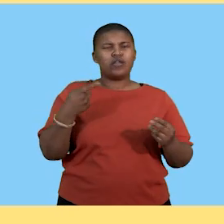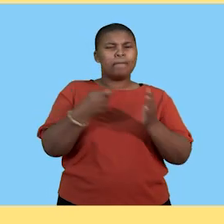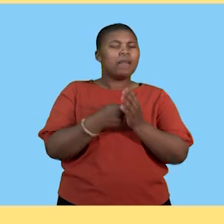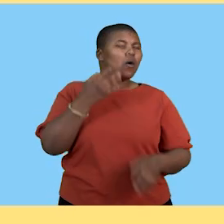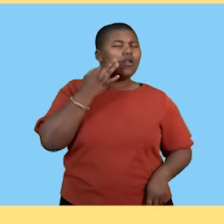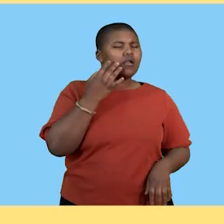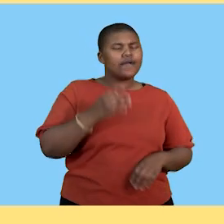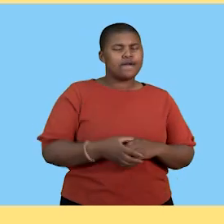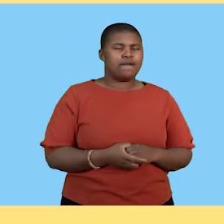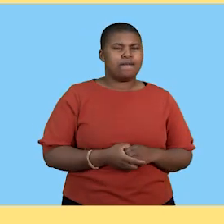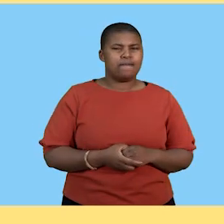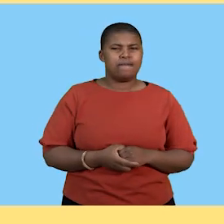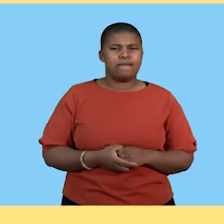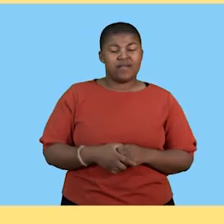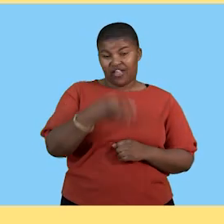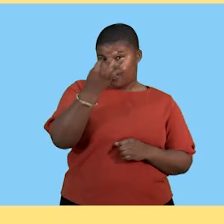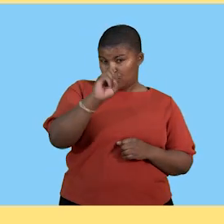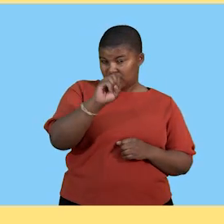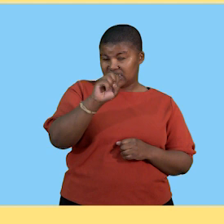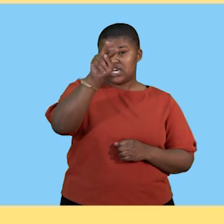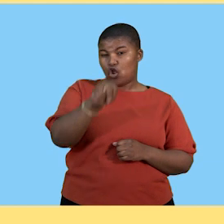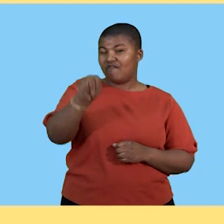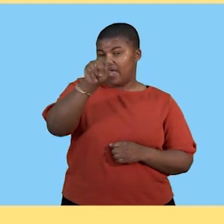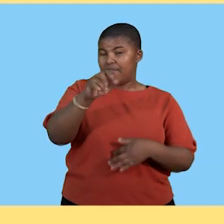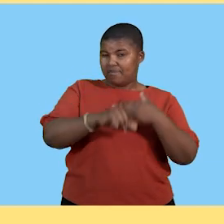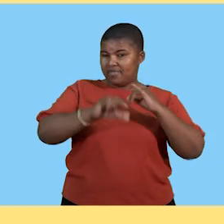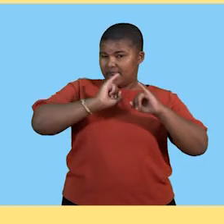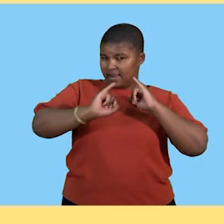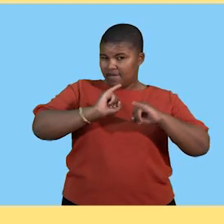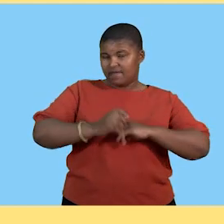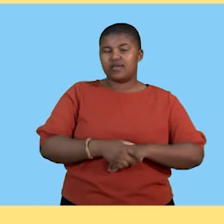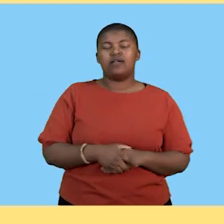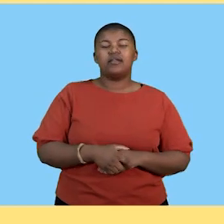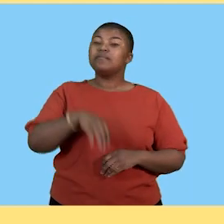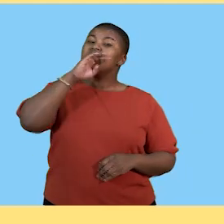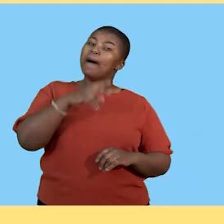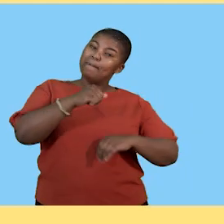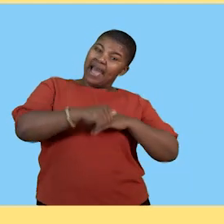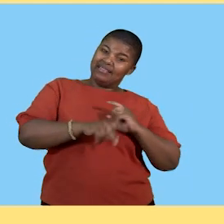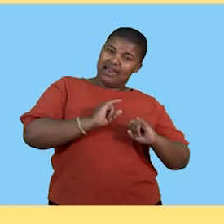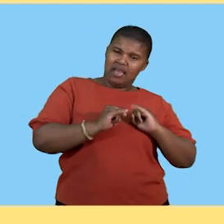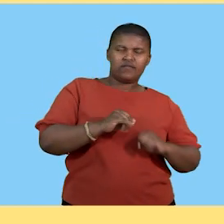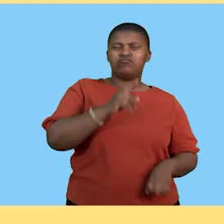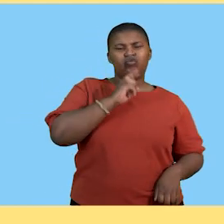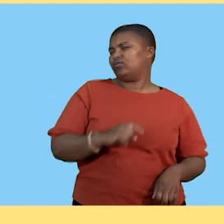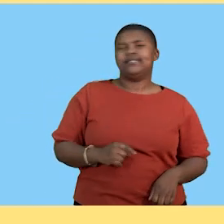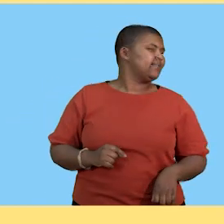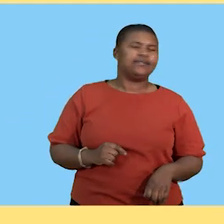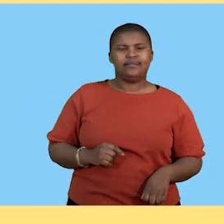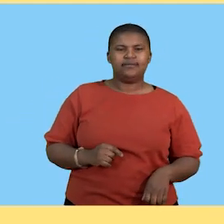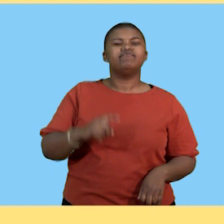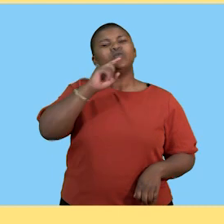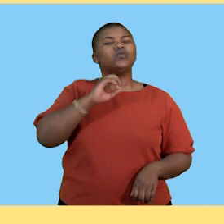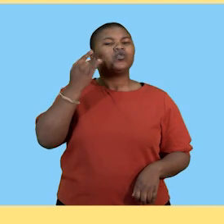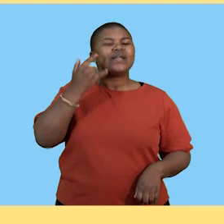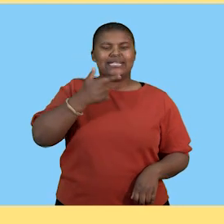it? When did we acquire it? 30 November. That means in the month of November, we did not use